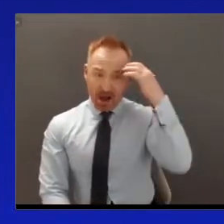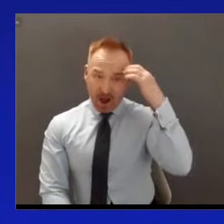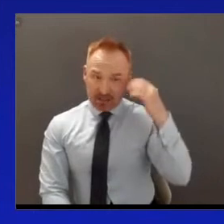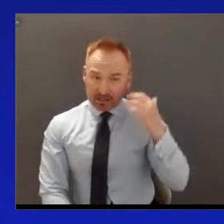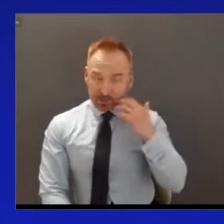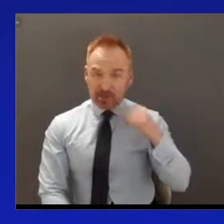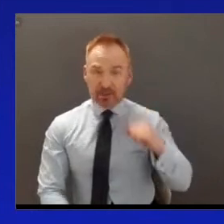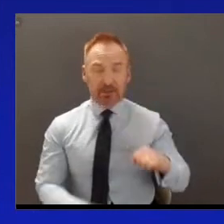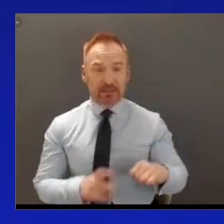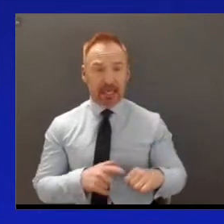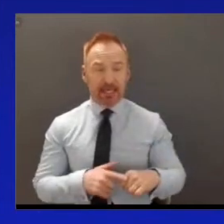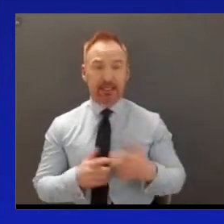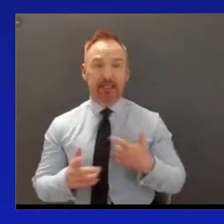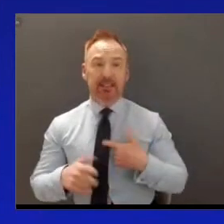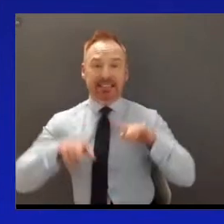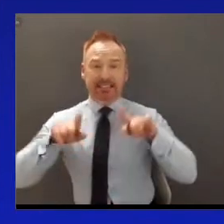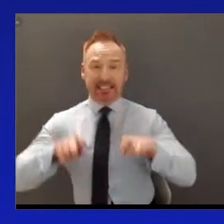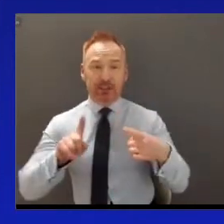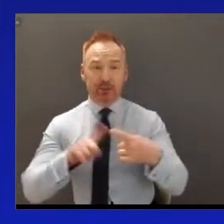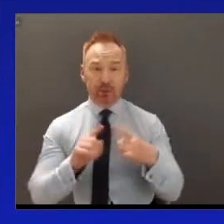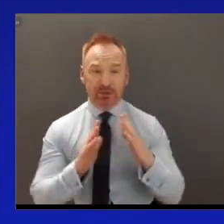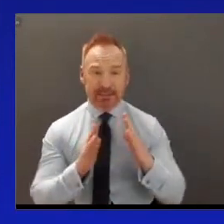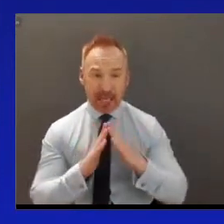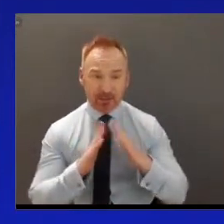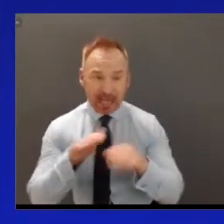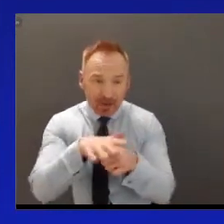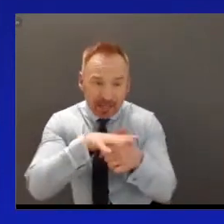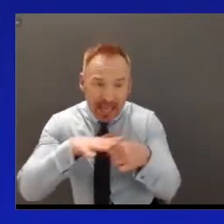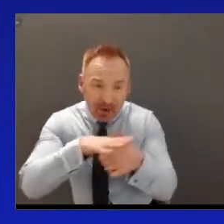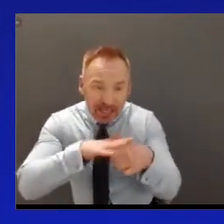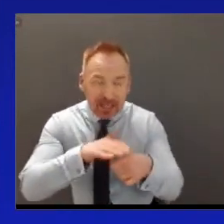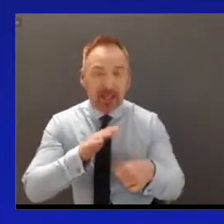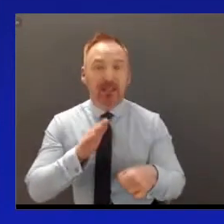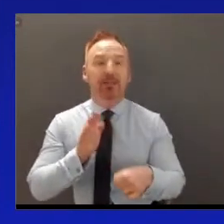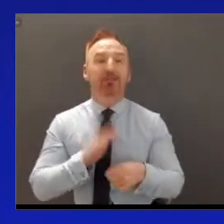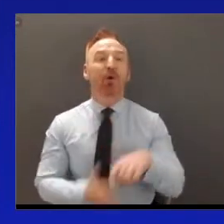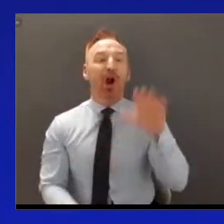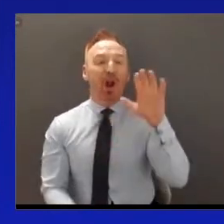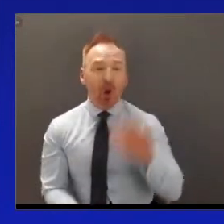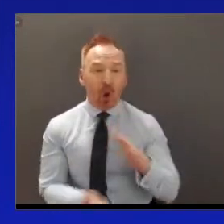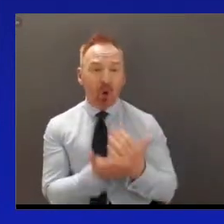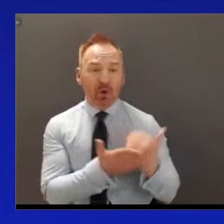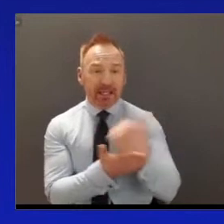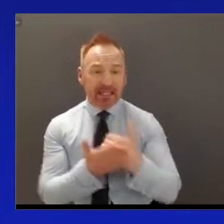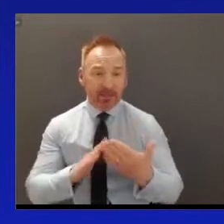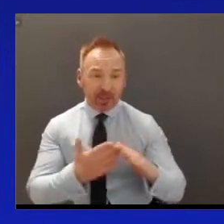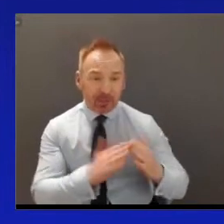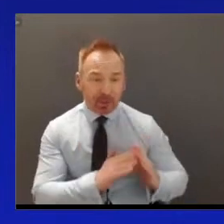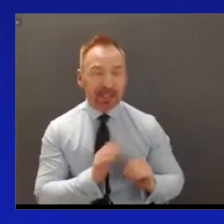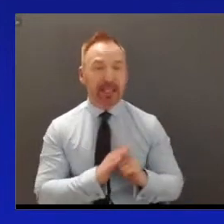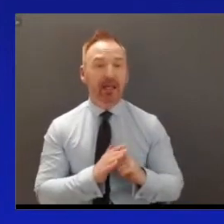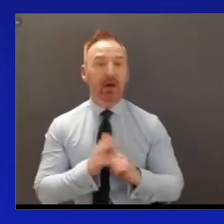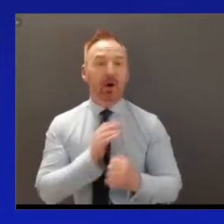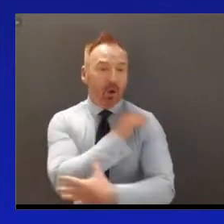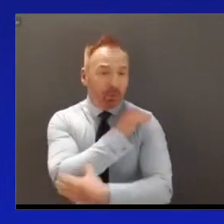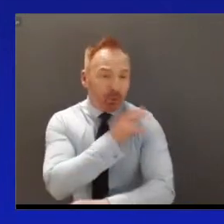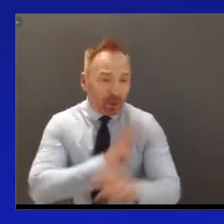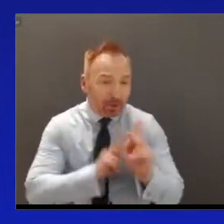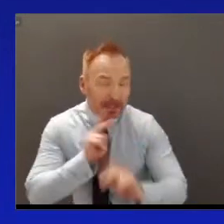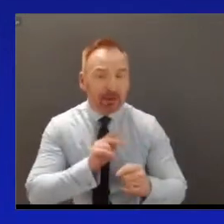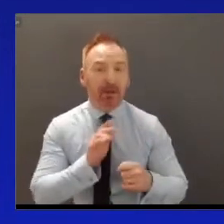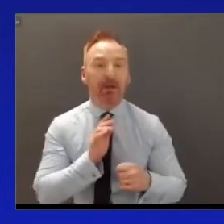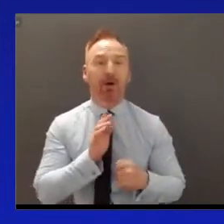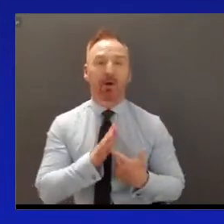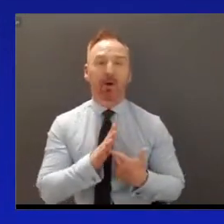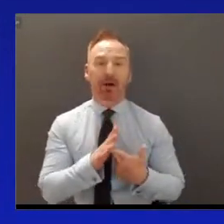the downtown for low-income communities and individuals and families and households without a vehicle. So